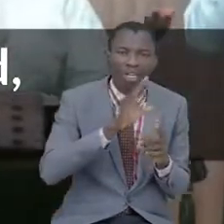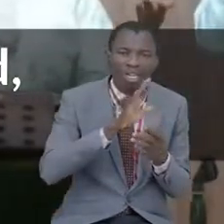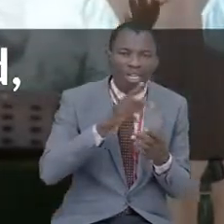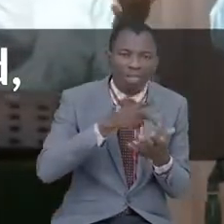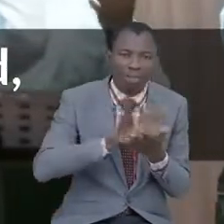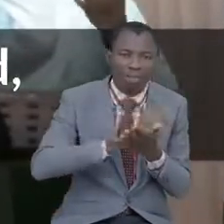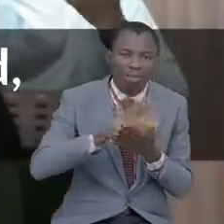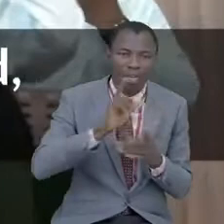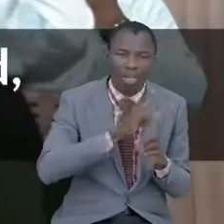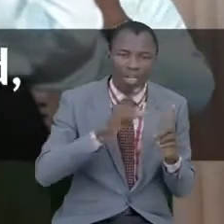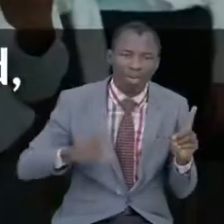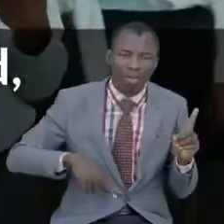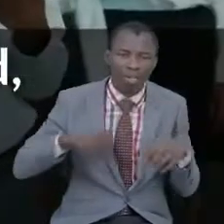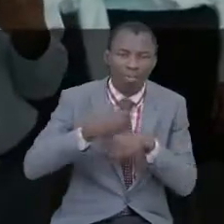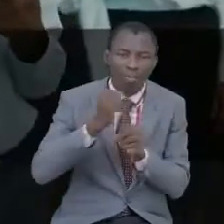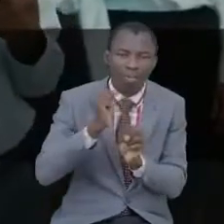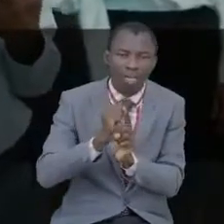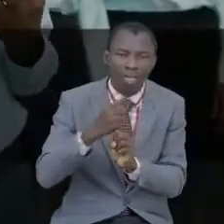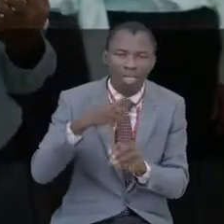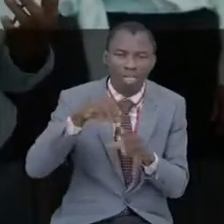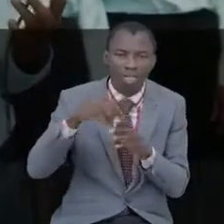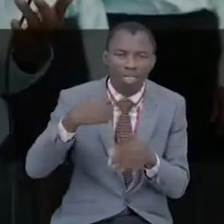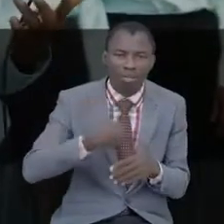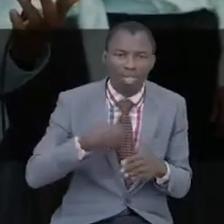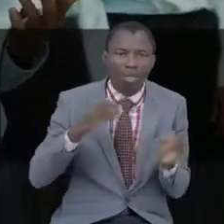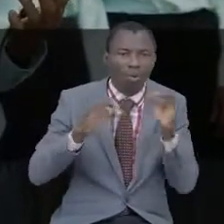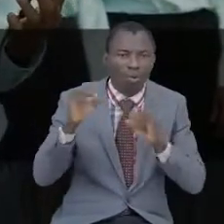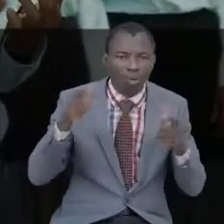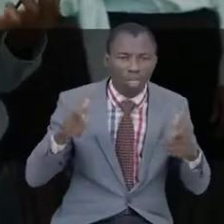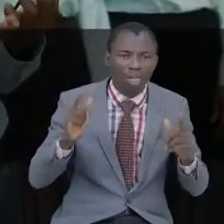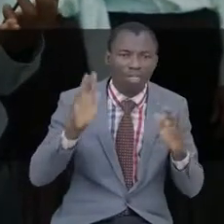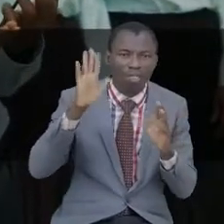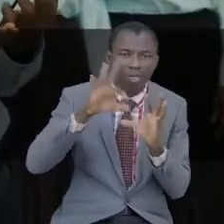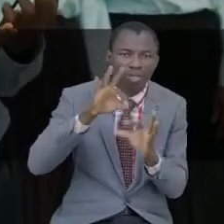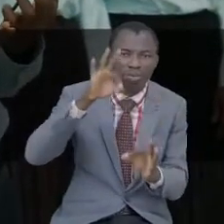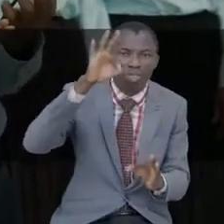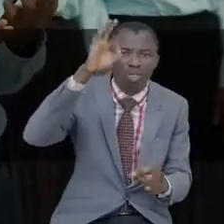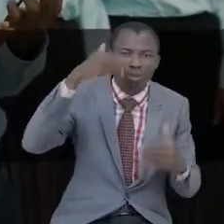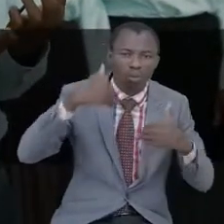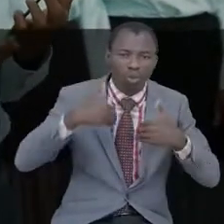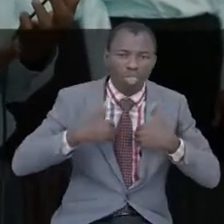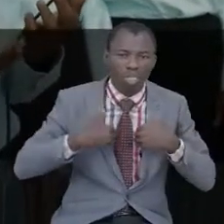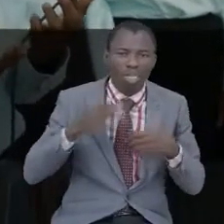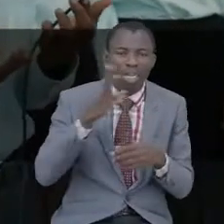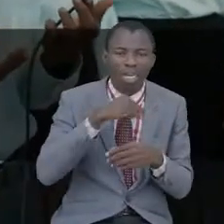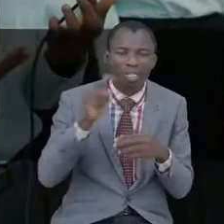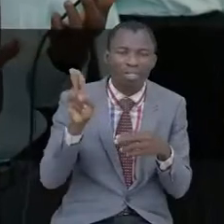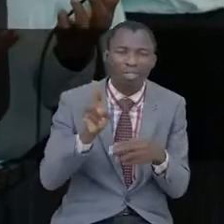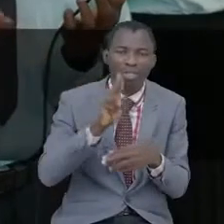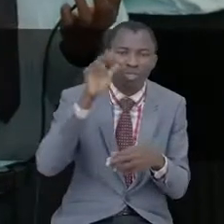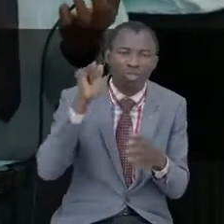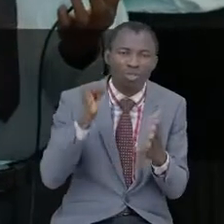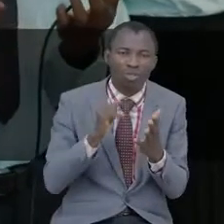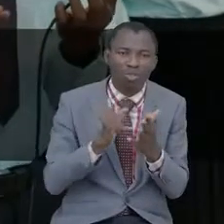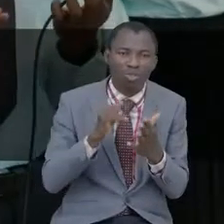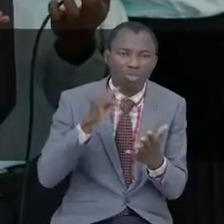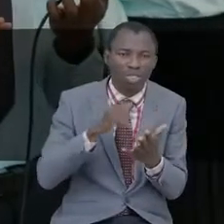Lord, create in me. Oh, let your spirit possess.